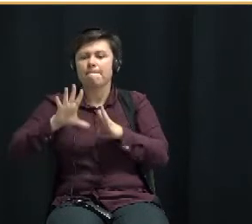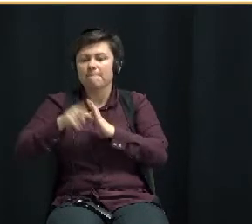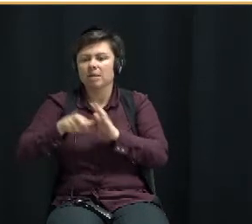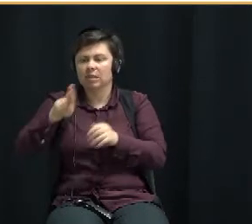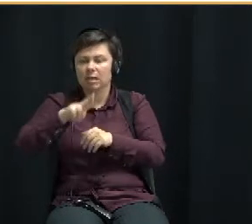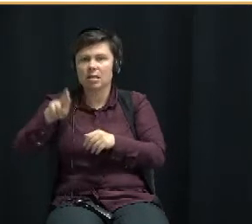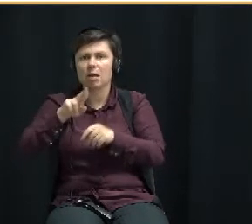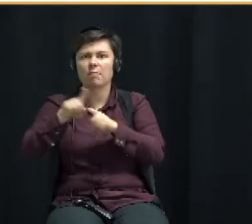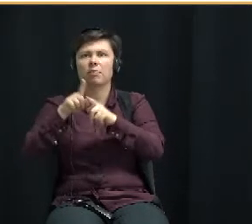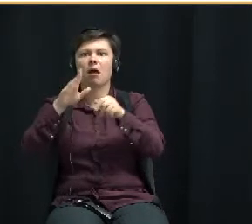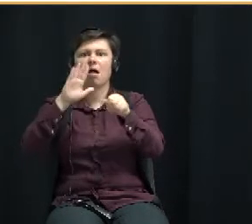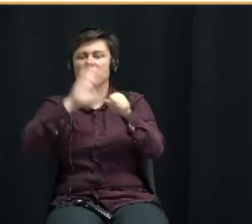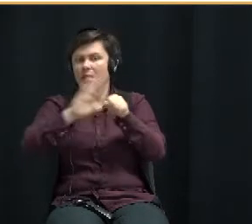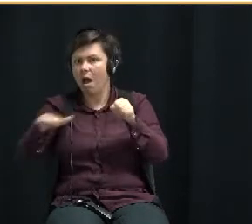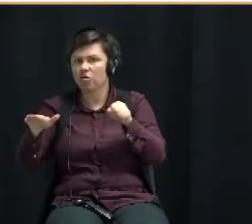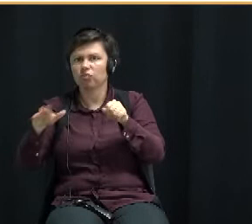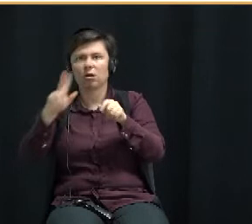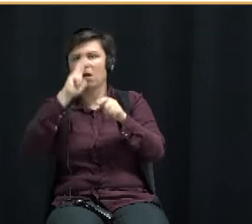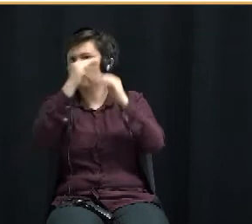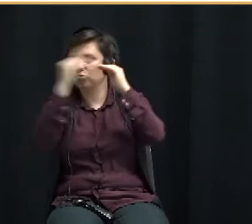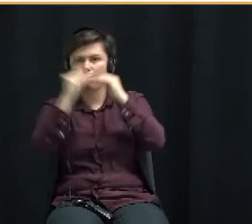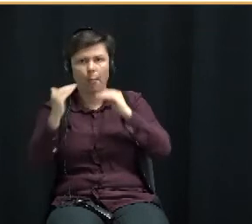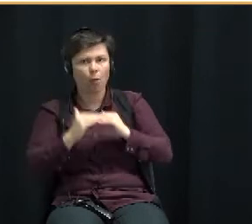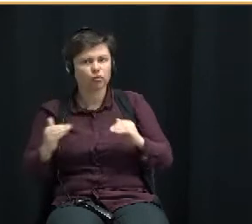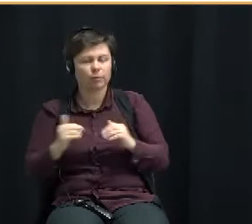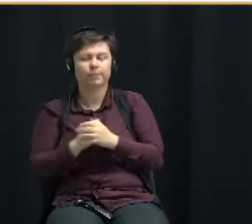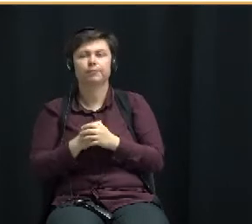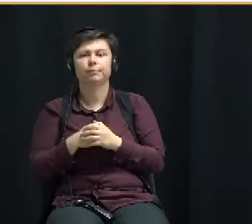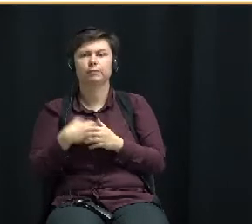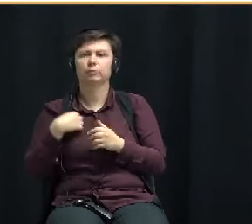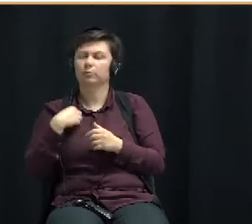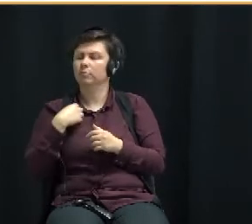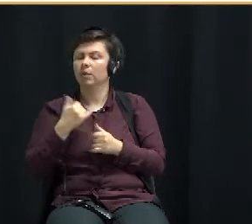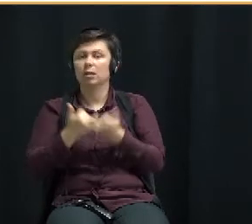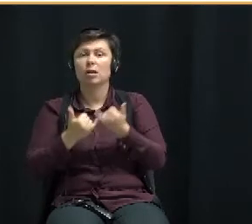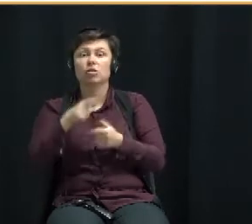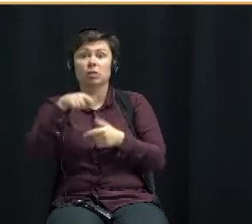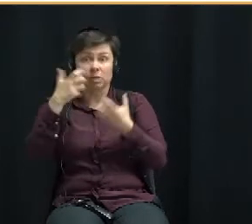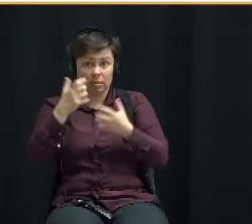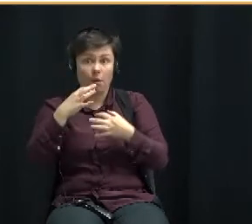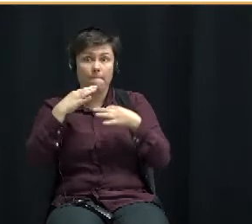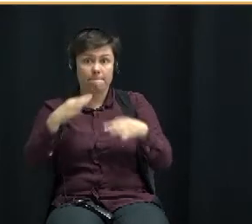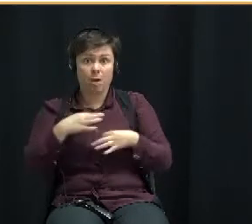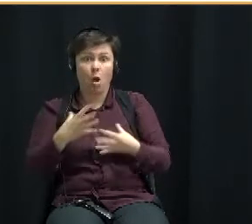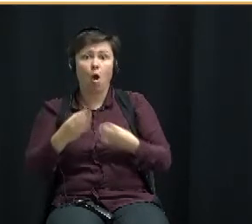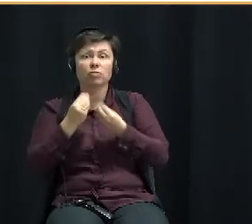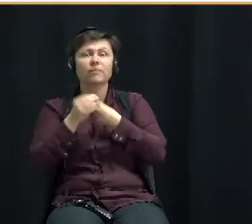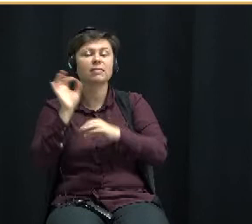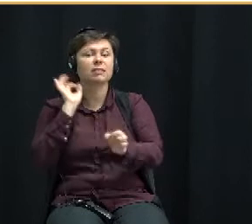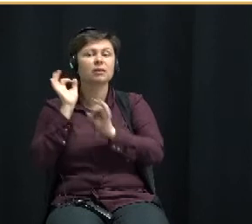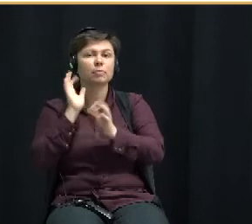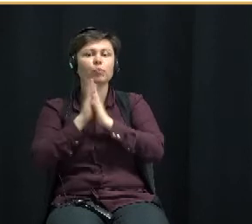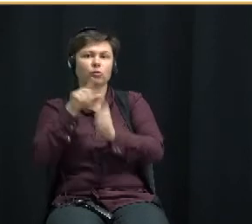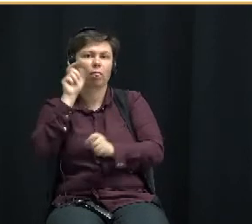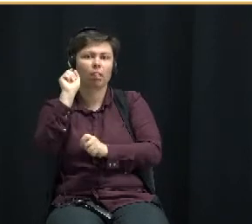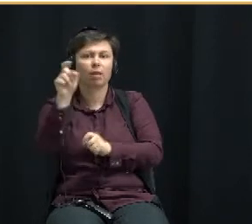more at this, you can look at the link there, and there are a lot of information in English. It's all